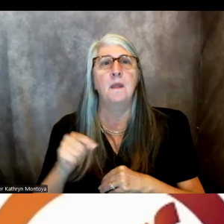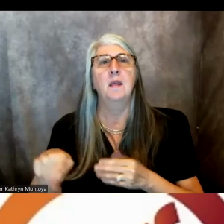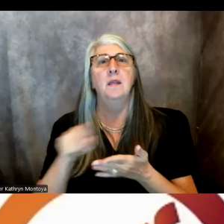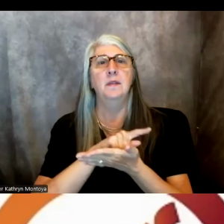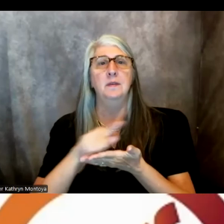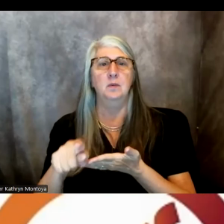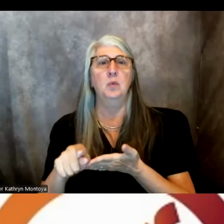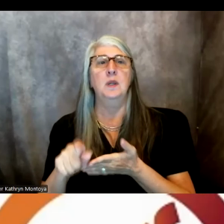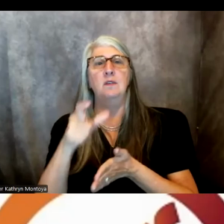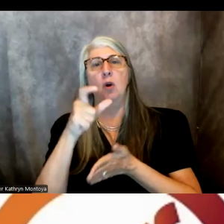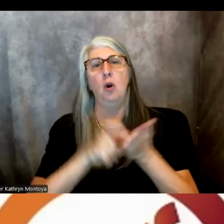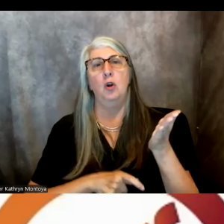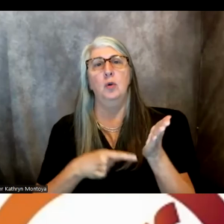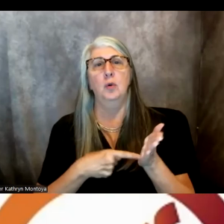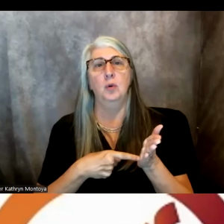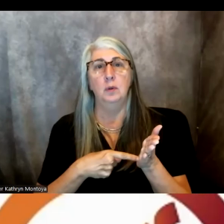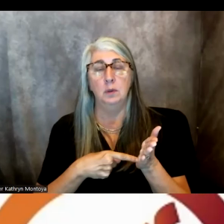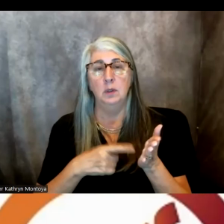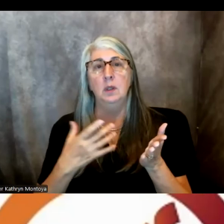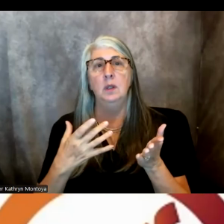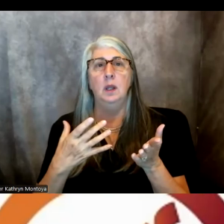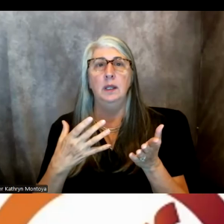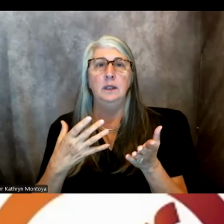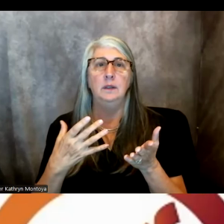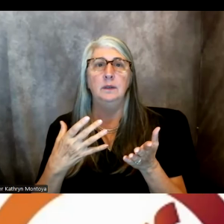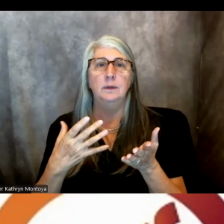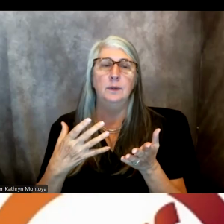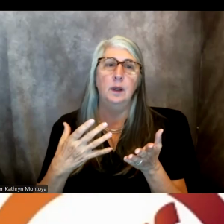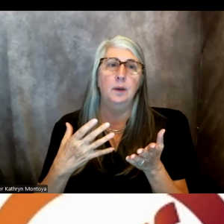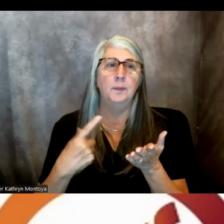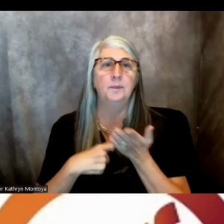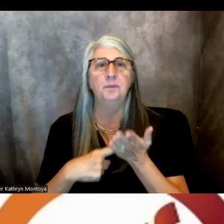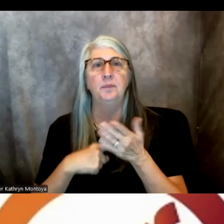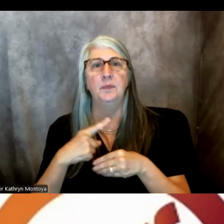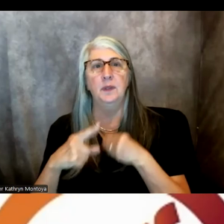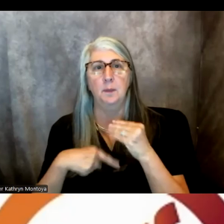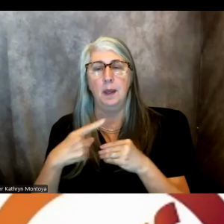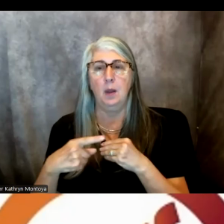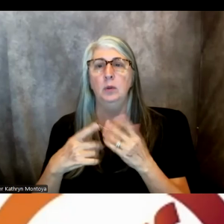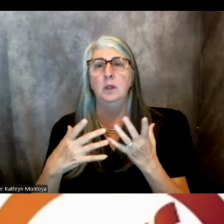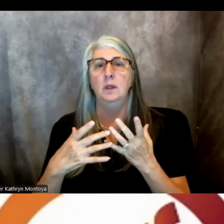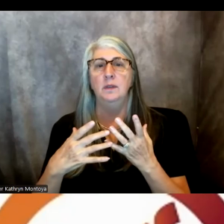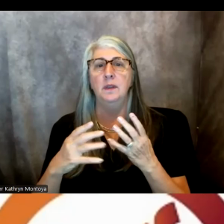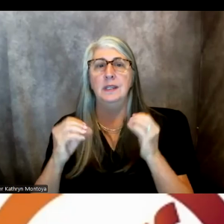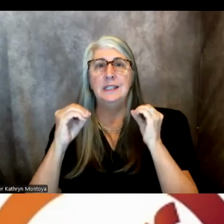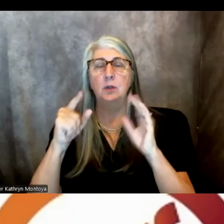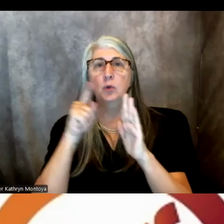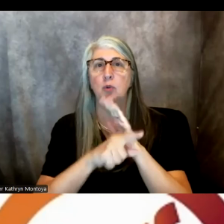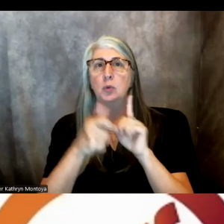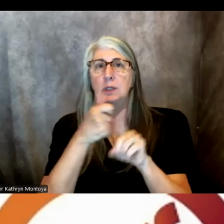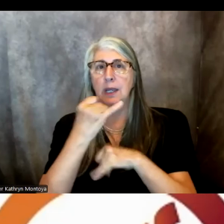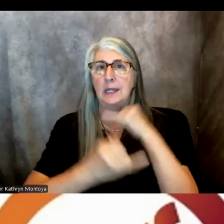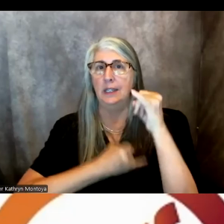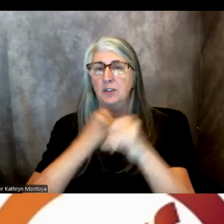article, it's really was prompted by discussions that we had at the Zero Suicide International Summit, the